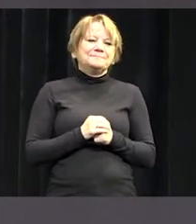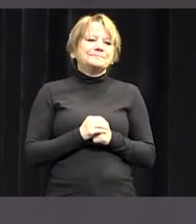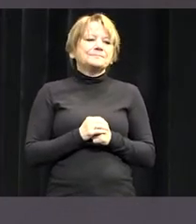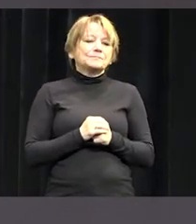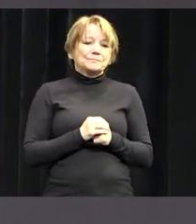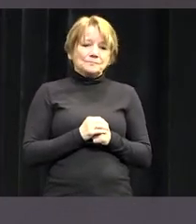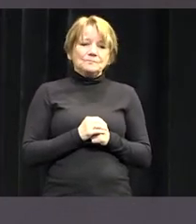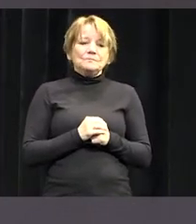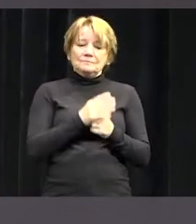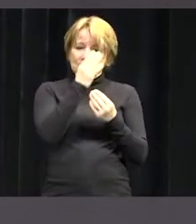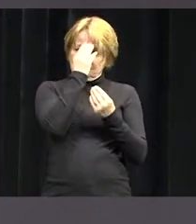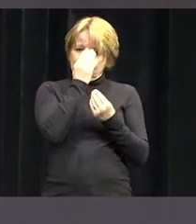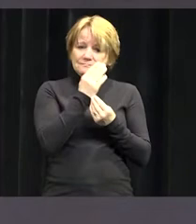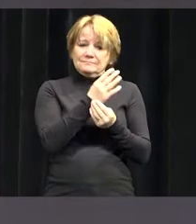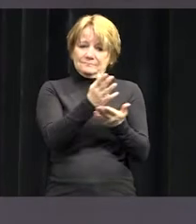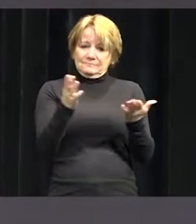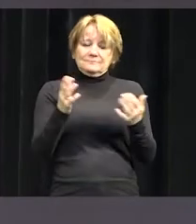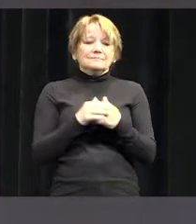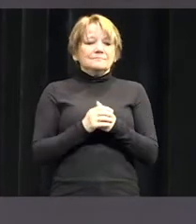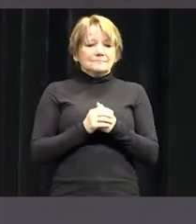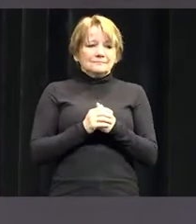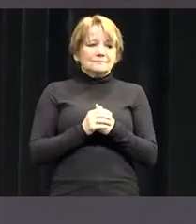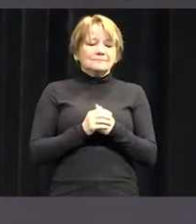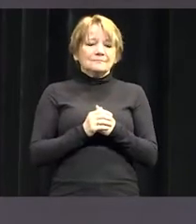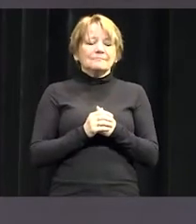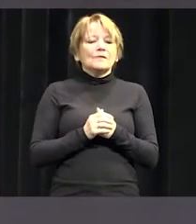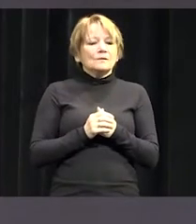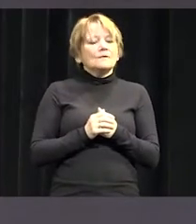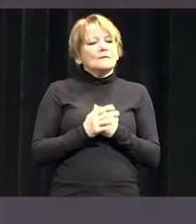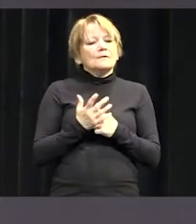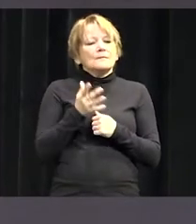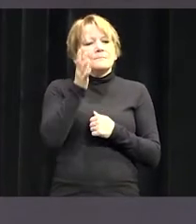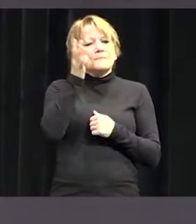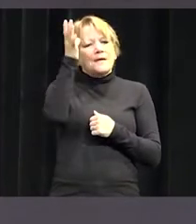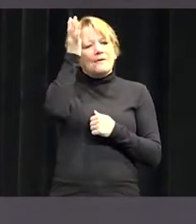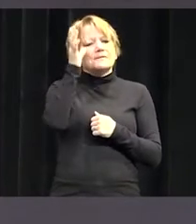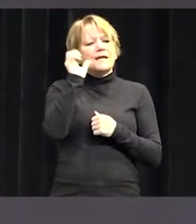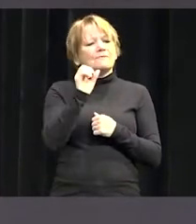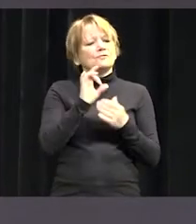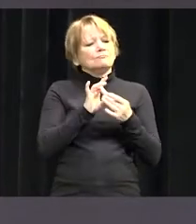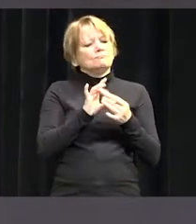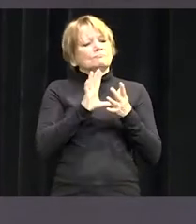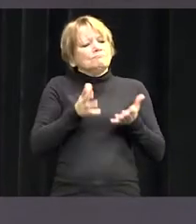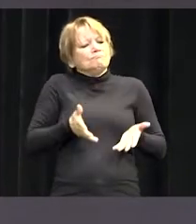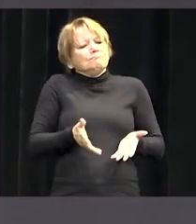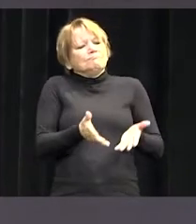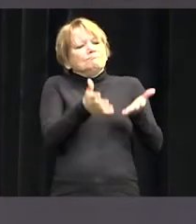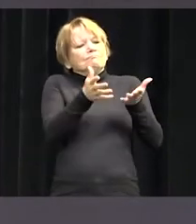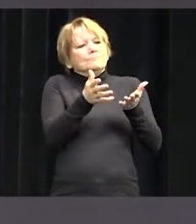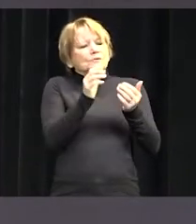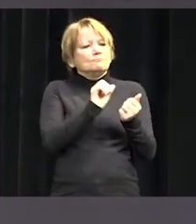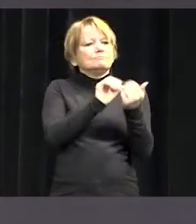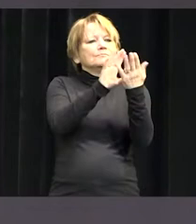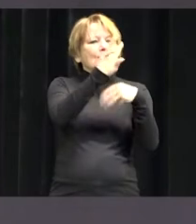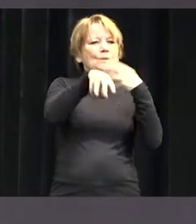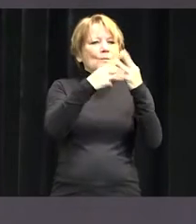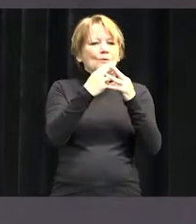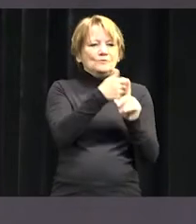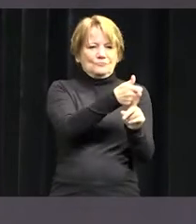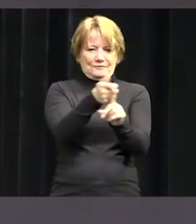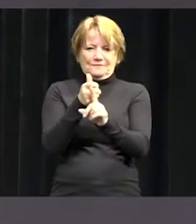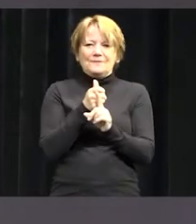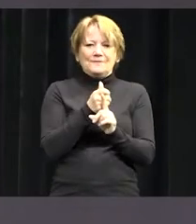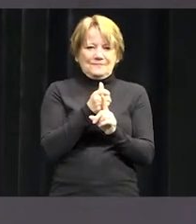we believe in all of you and i know that you all are very well prepared to take your next